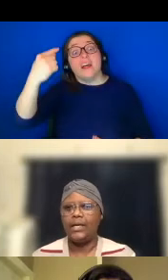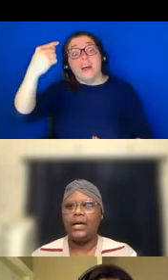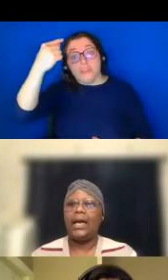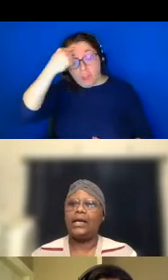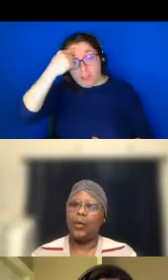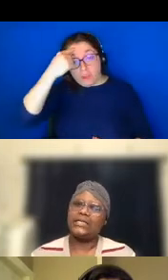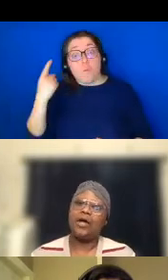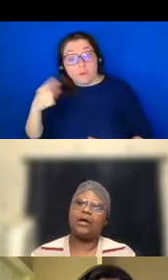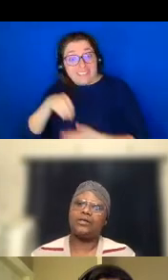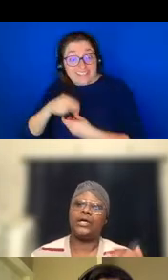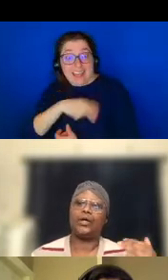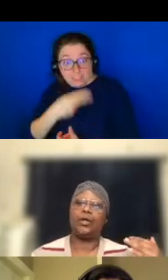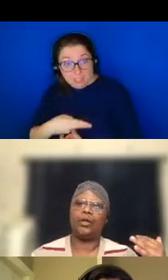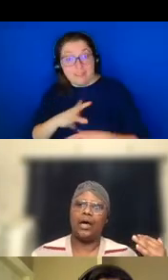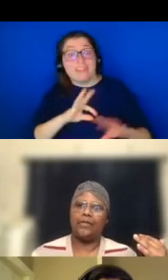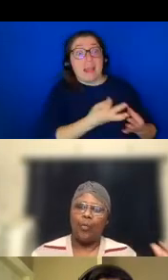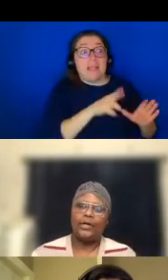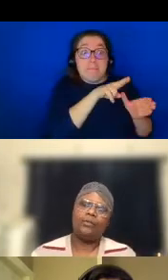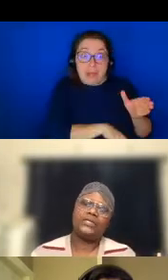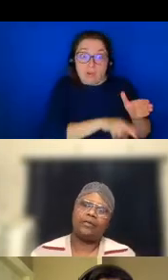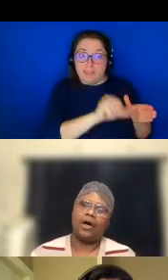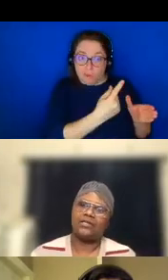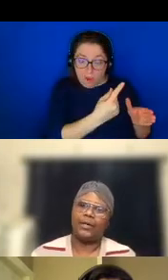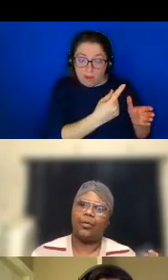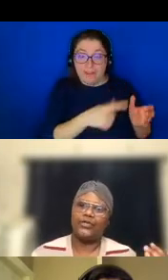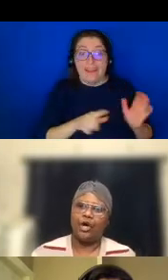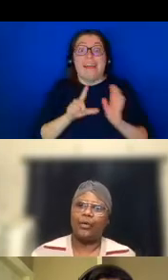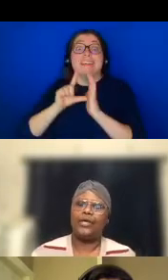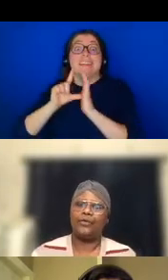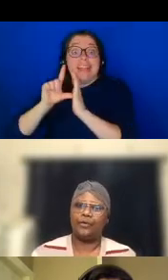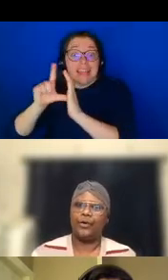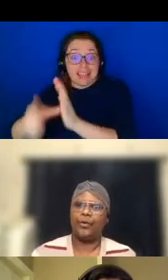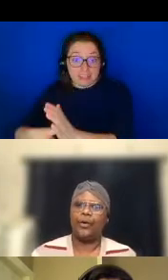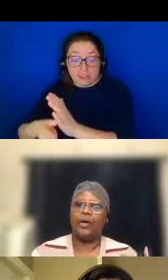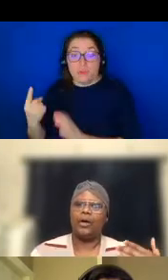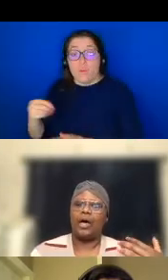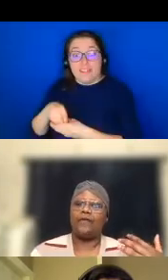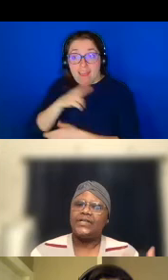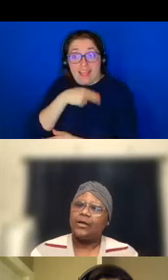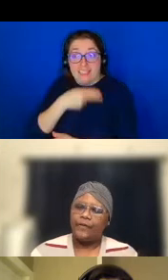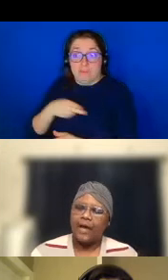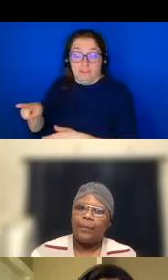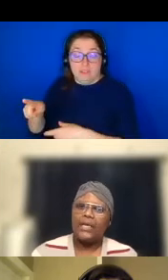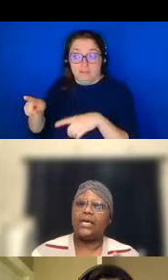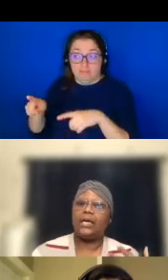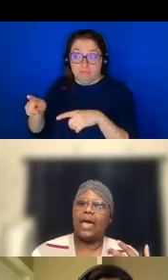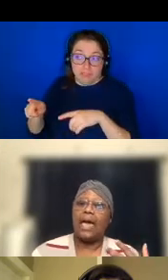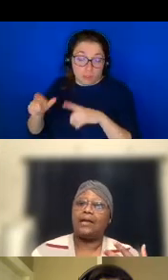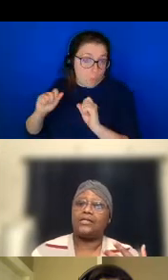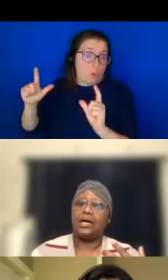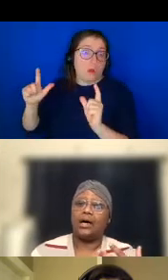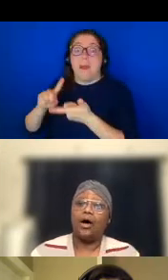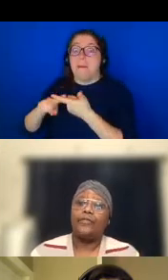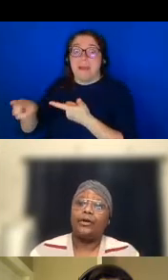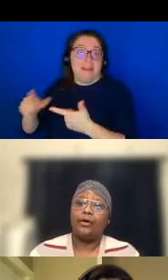one. And it wasn't until the one who was in the hospital was going through physical therapy